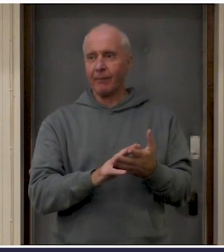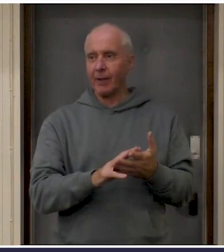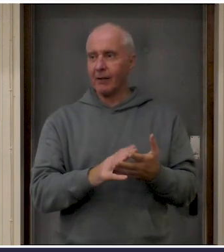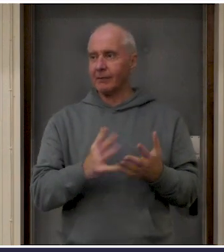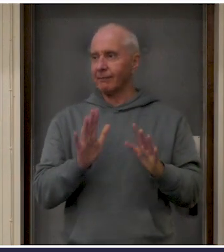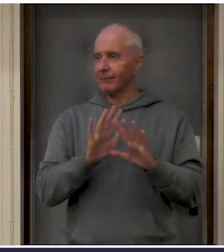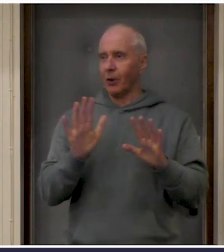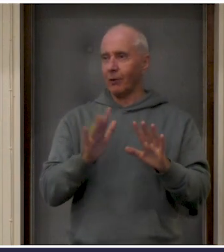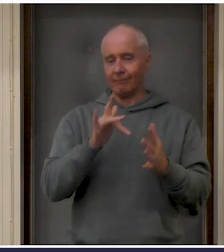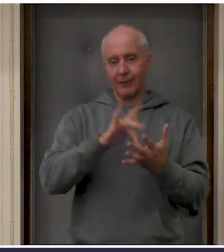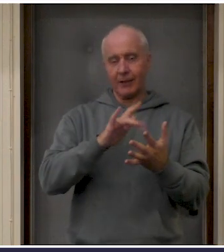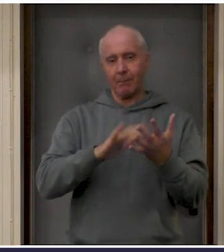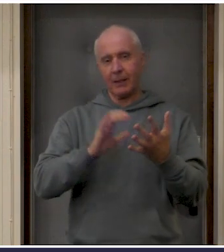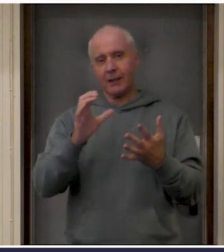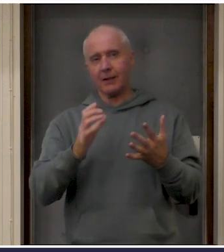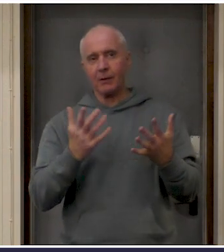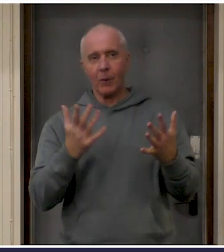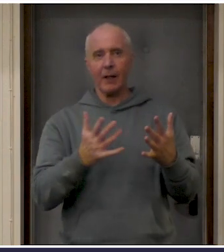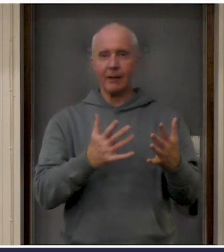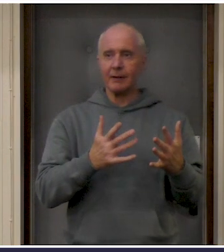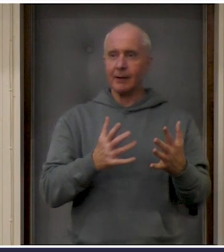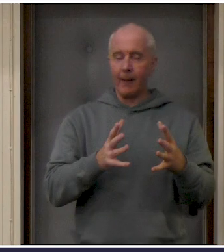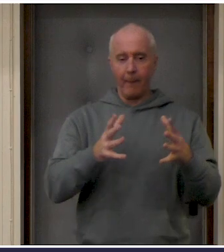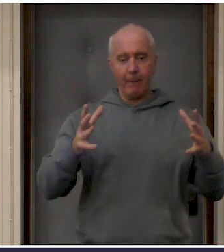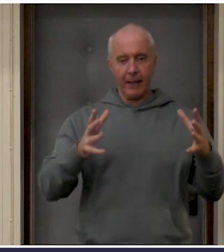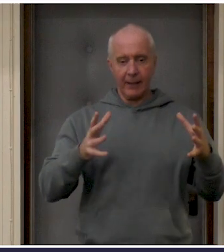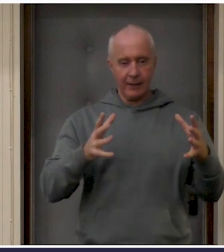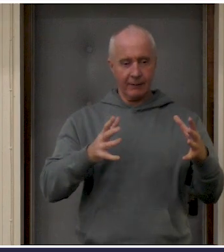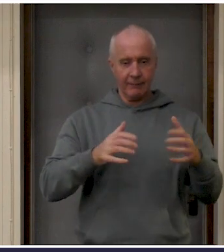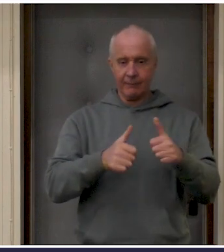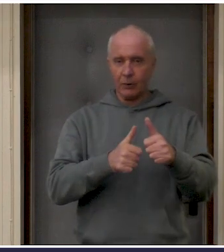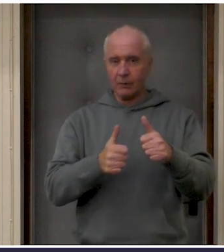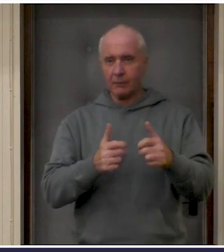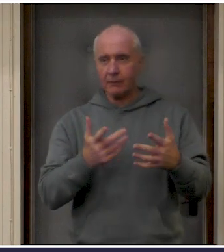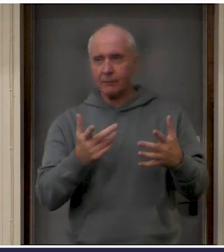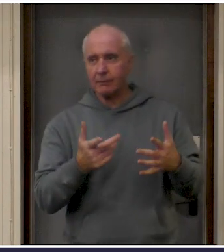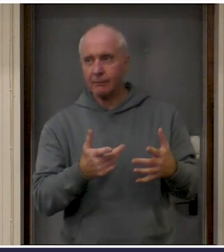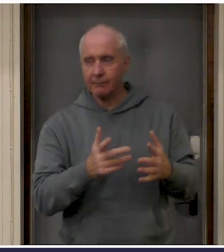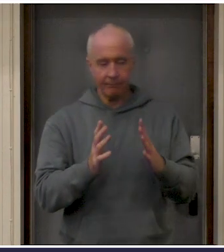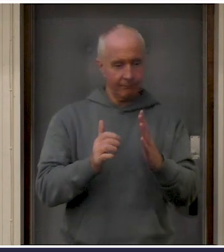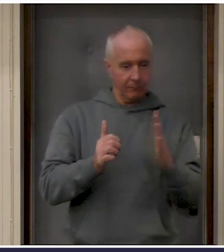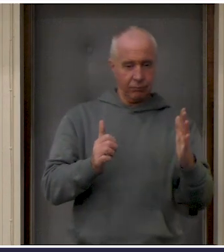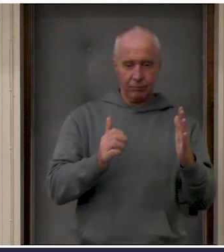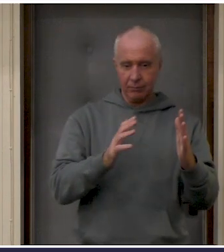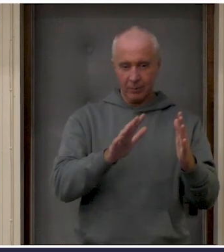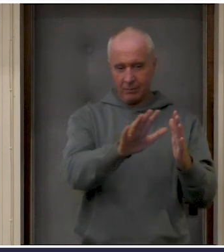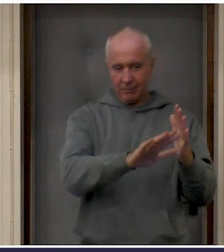your expectations. It's more like industrial, big industrial clusters like Humberside, like Teesside.